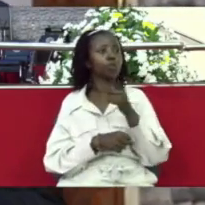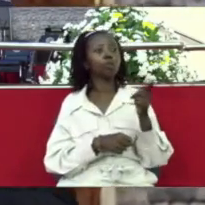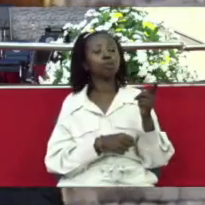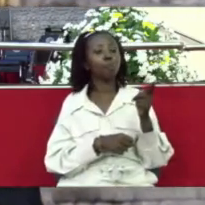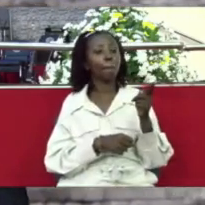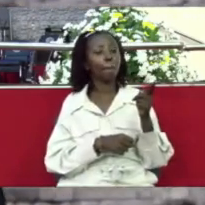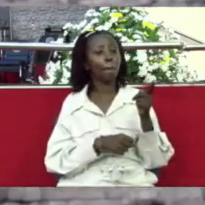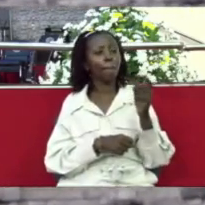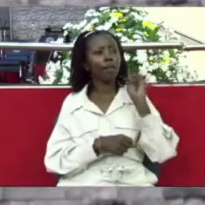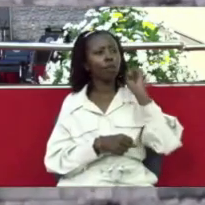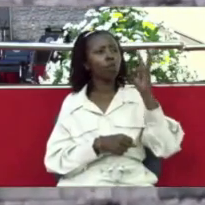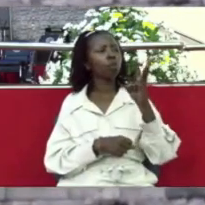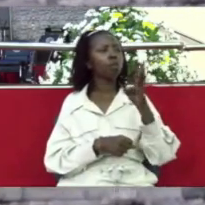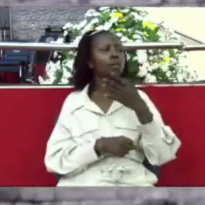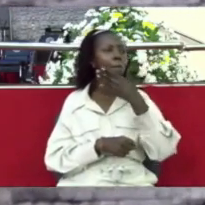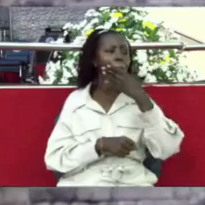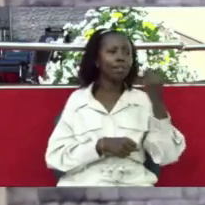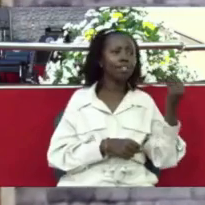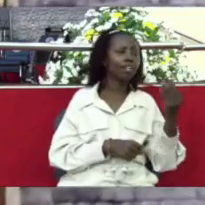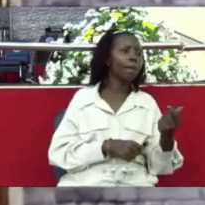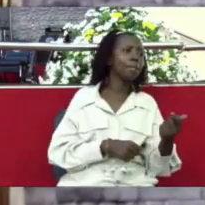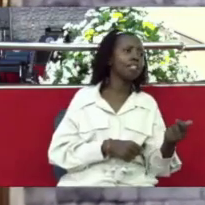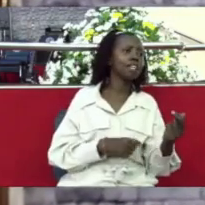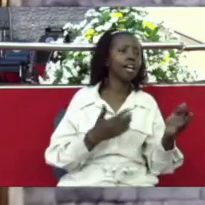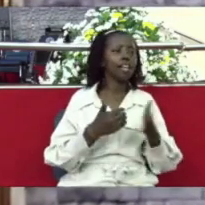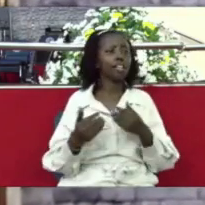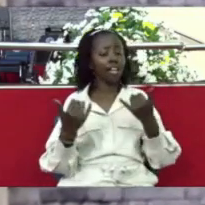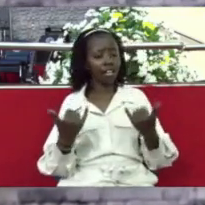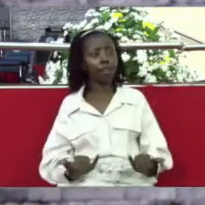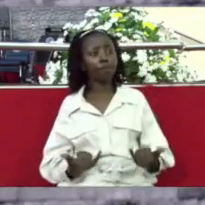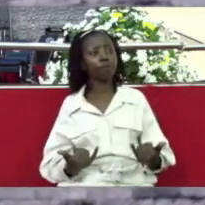you will be in better financial condition than you are right now.